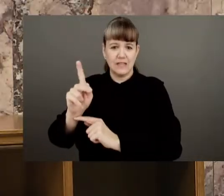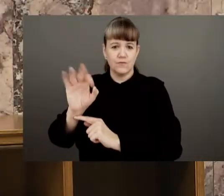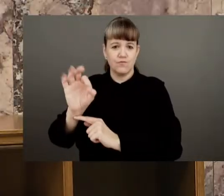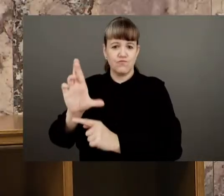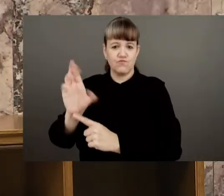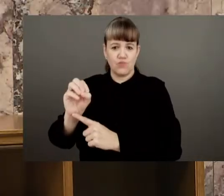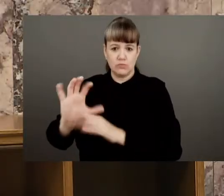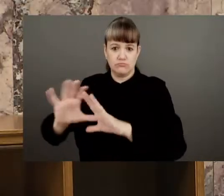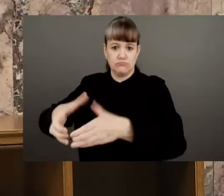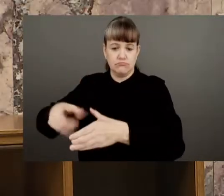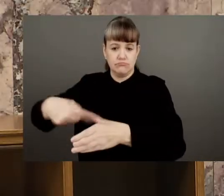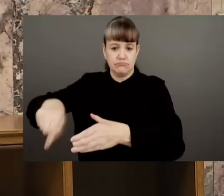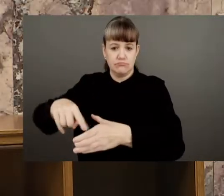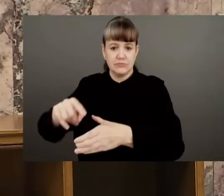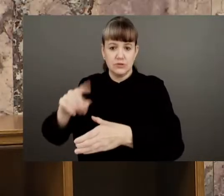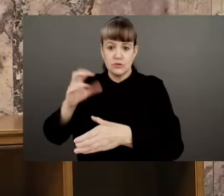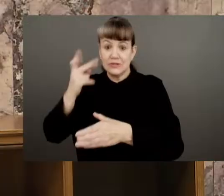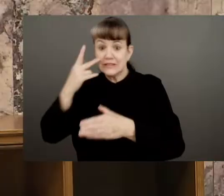Members,